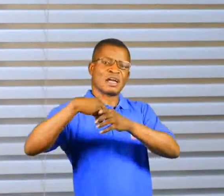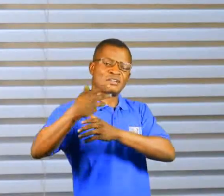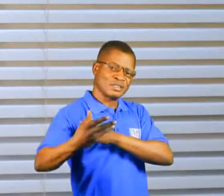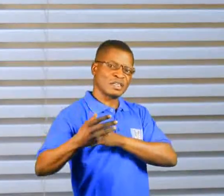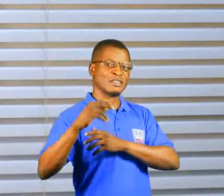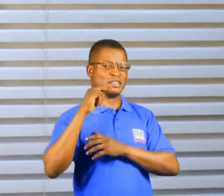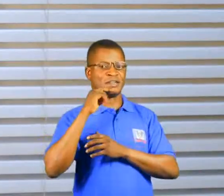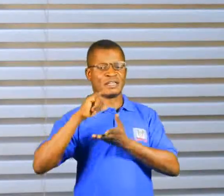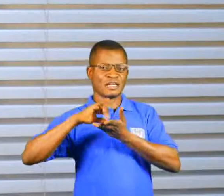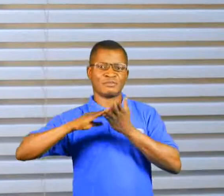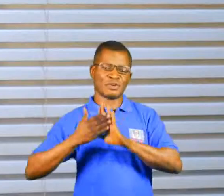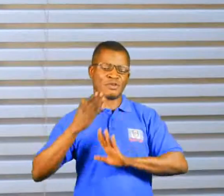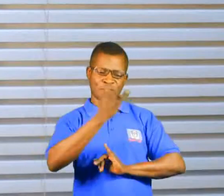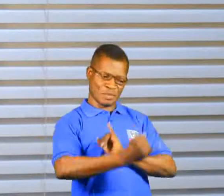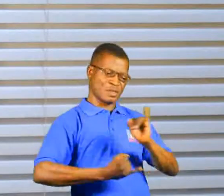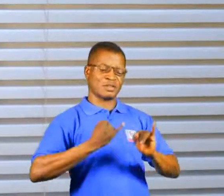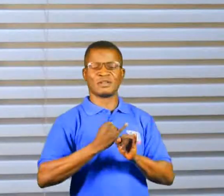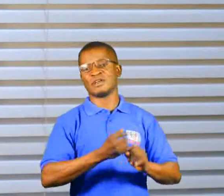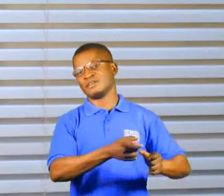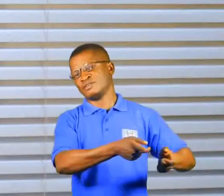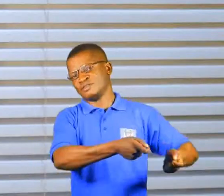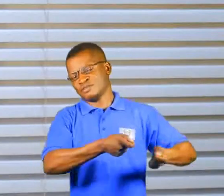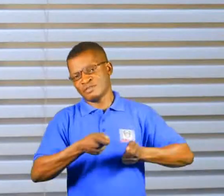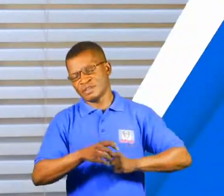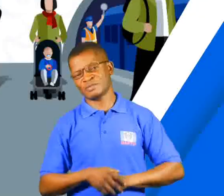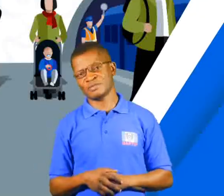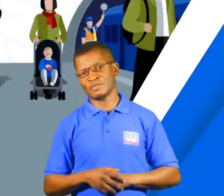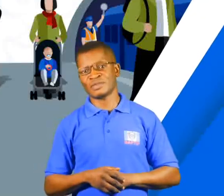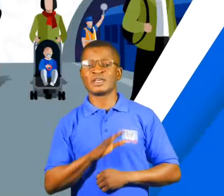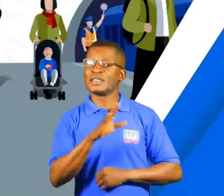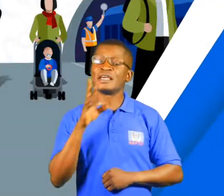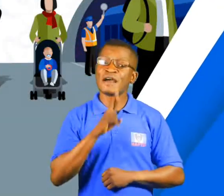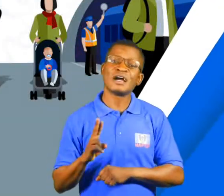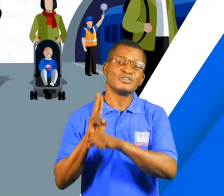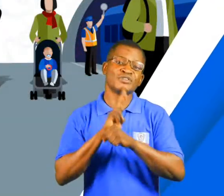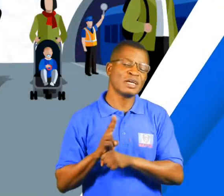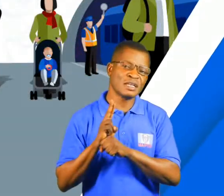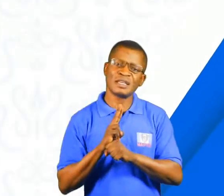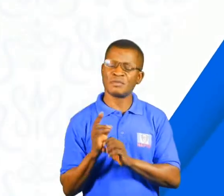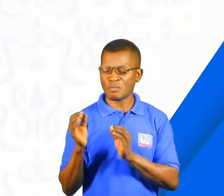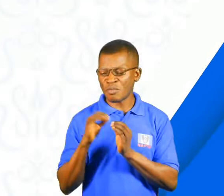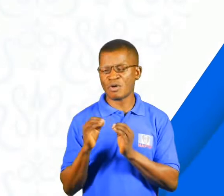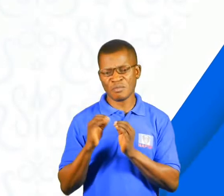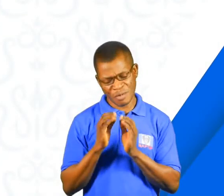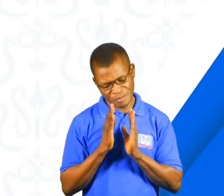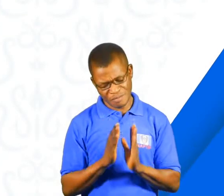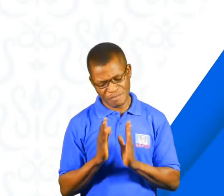outside the shores of Nigeria, it is considered as external trafficking. External traffickers are usually